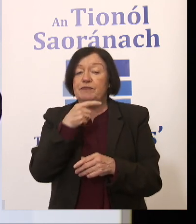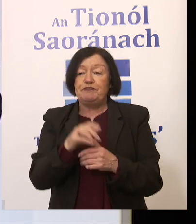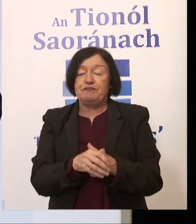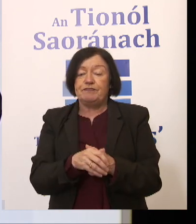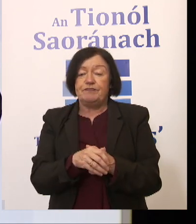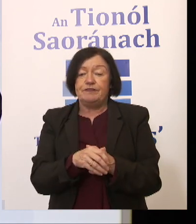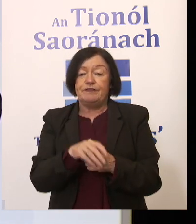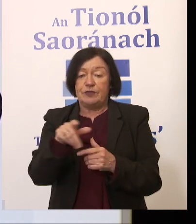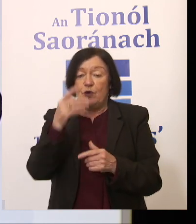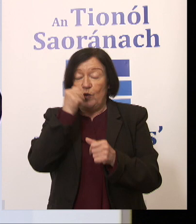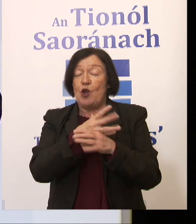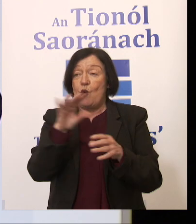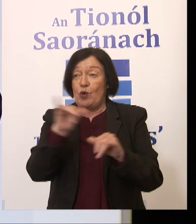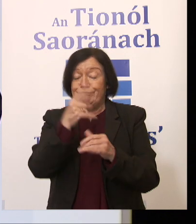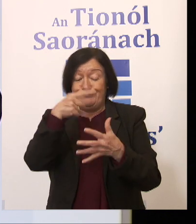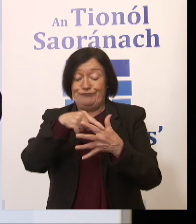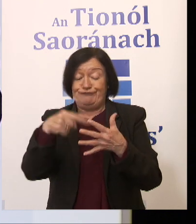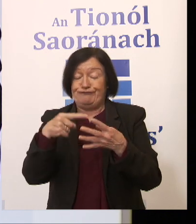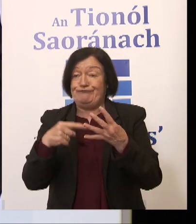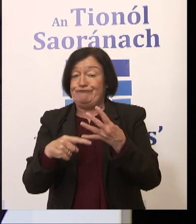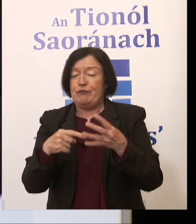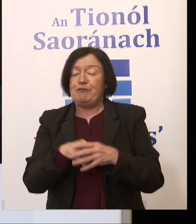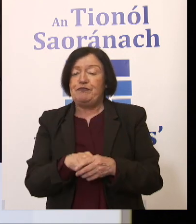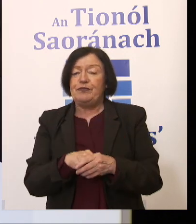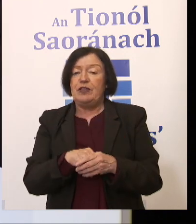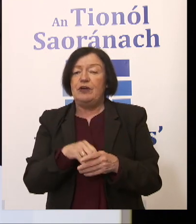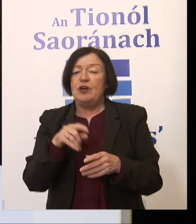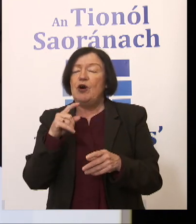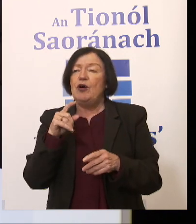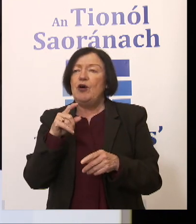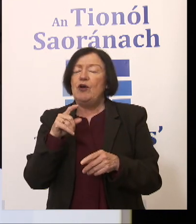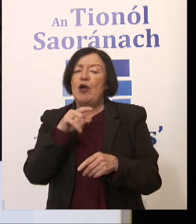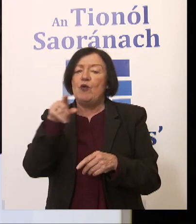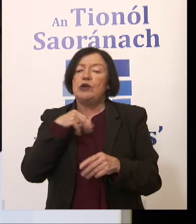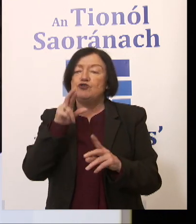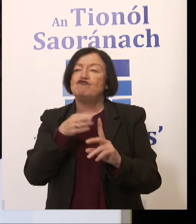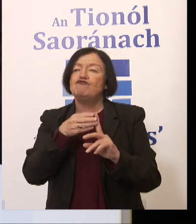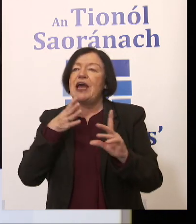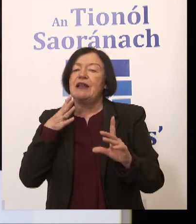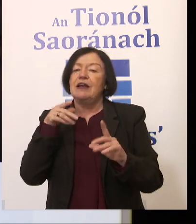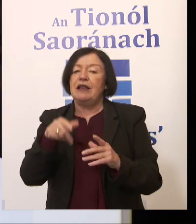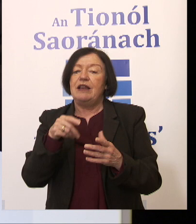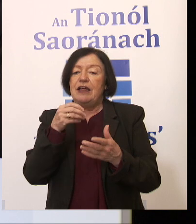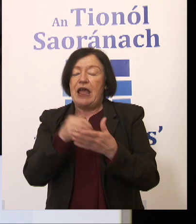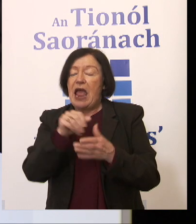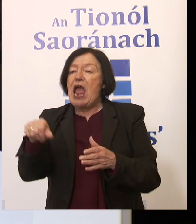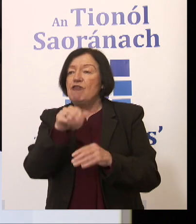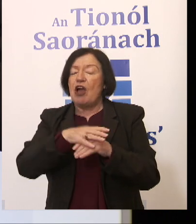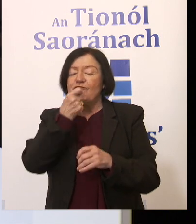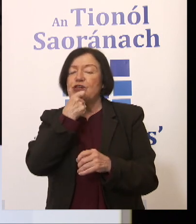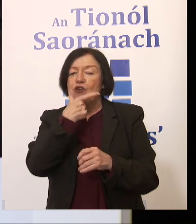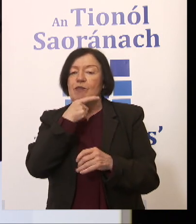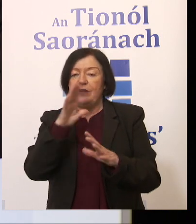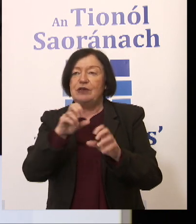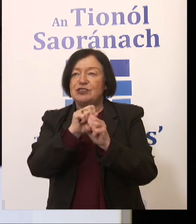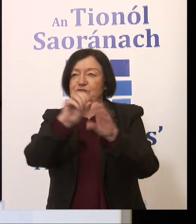all what they all are. Although we should also, I suppose, acknowledge that the functional area of Dublin really does